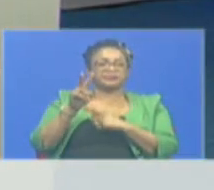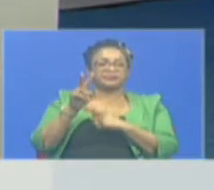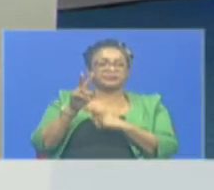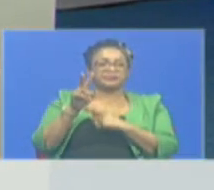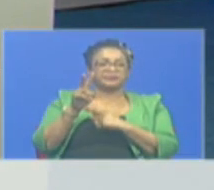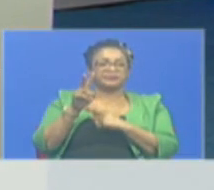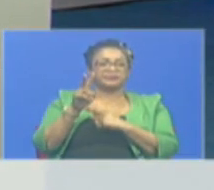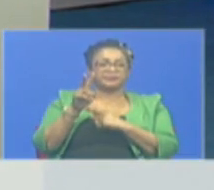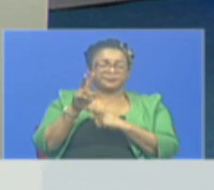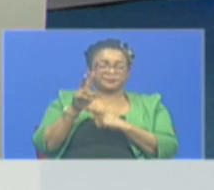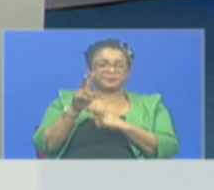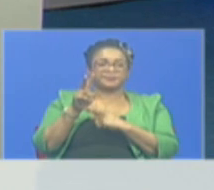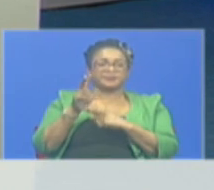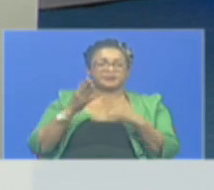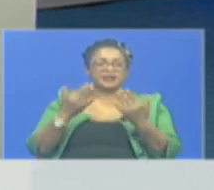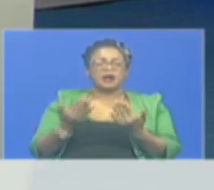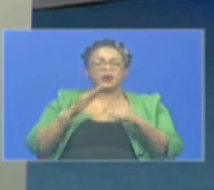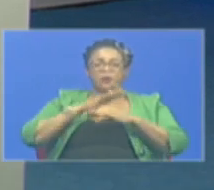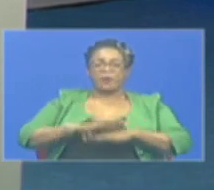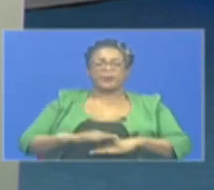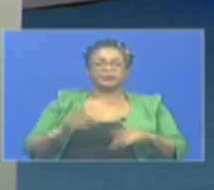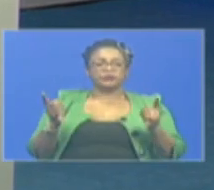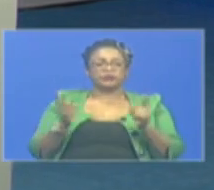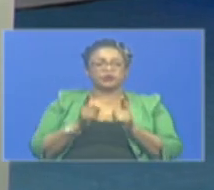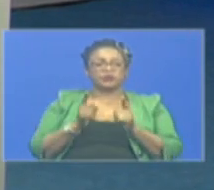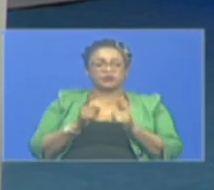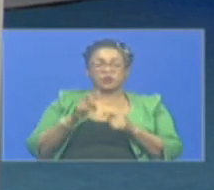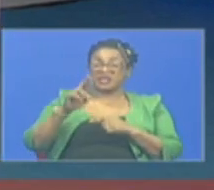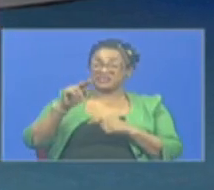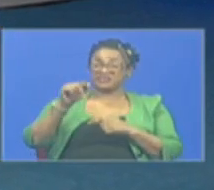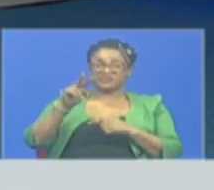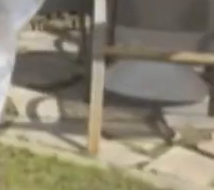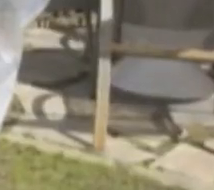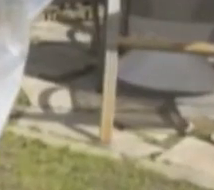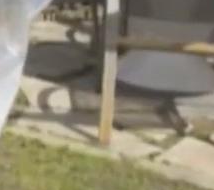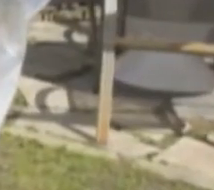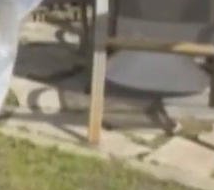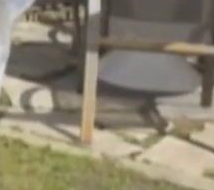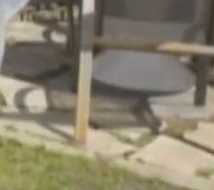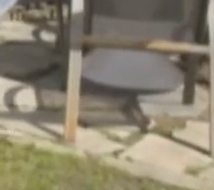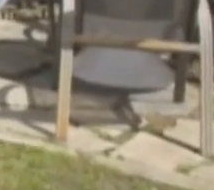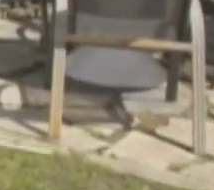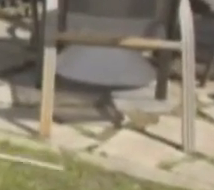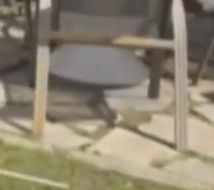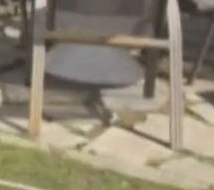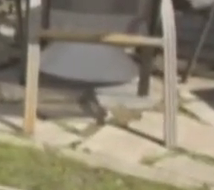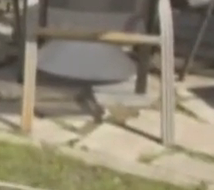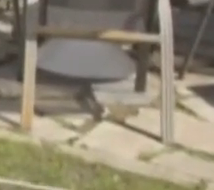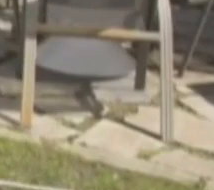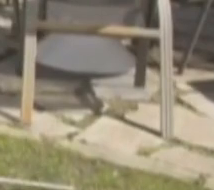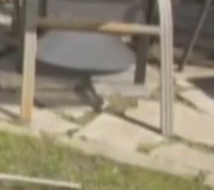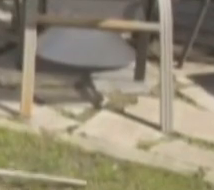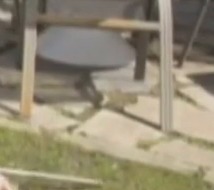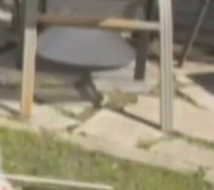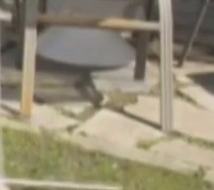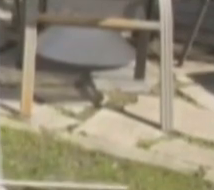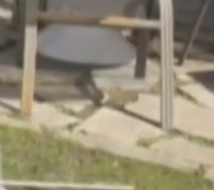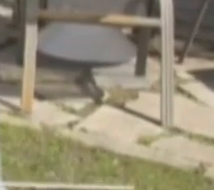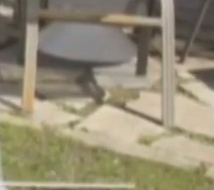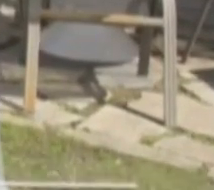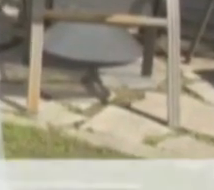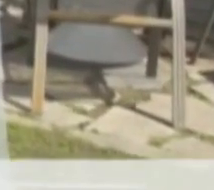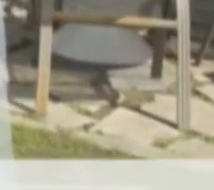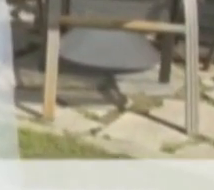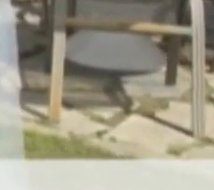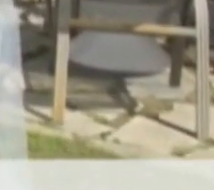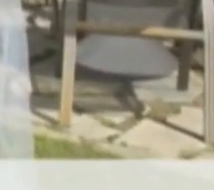All right, at this point, it's time for a short breather on NTV tonight. But before that, the coronavirus has, of course,